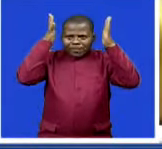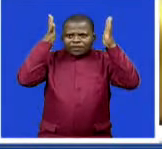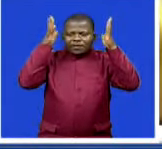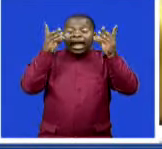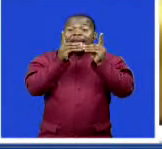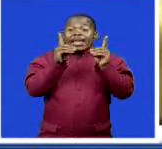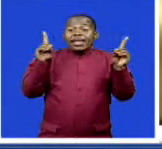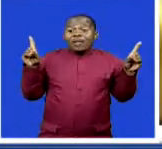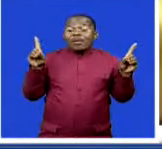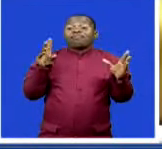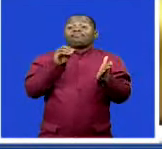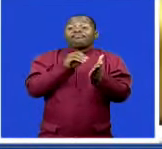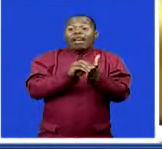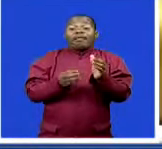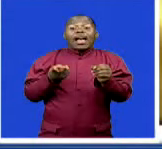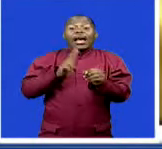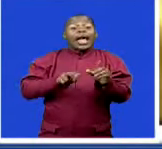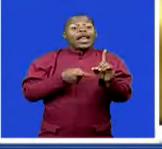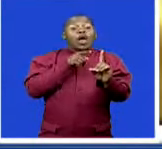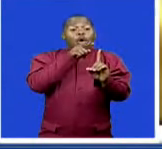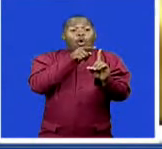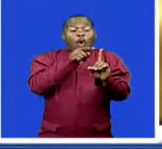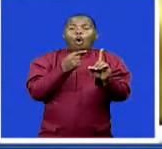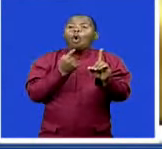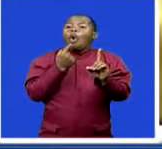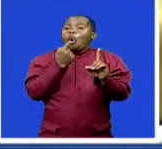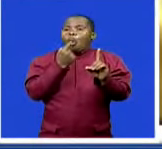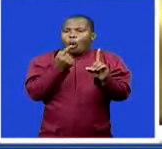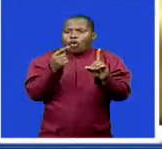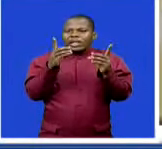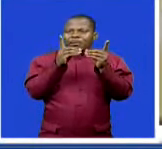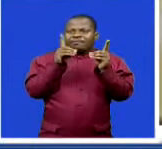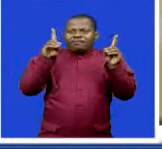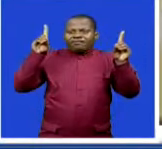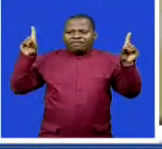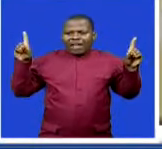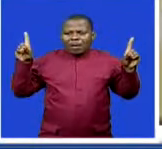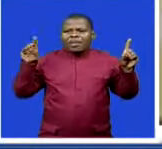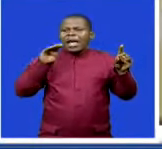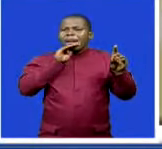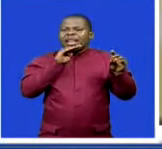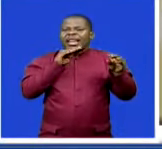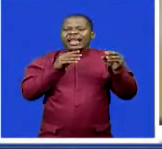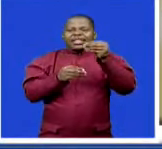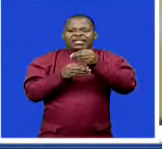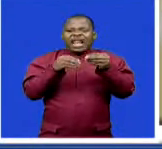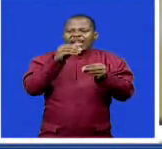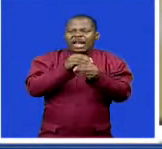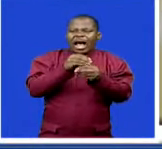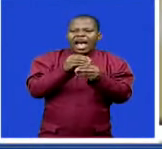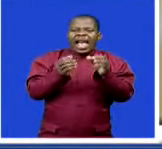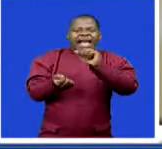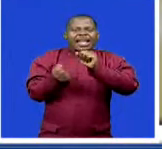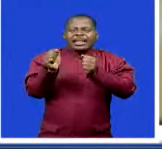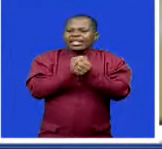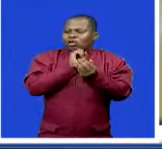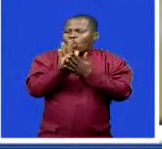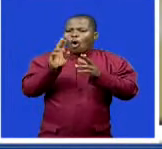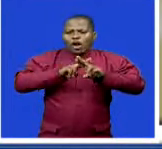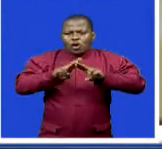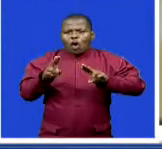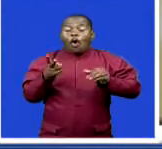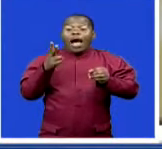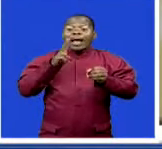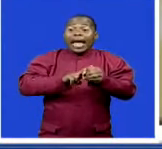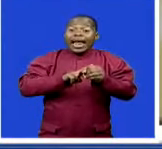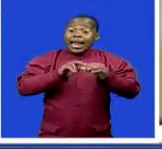the King said democratic values do not promote anarchy and destruction of property and then dialogue while